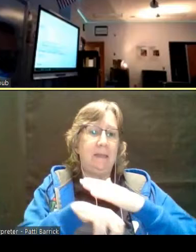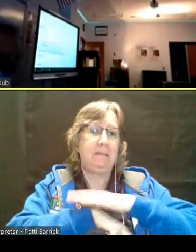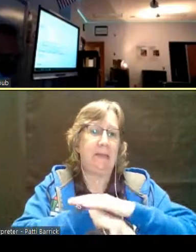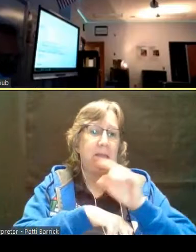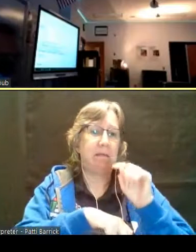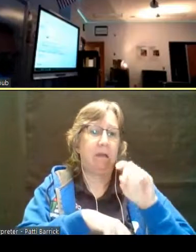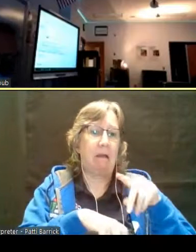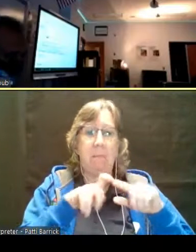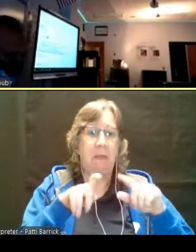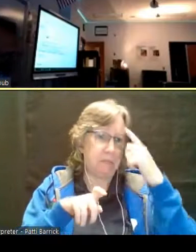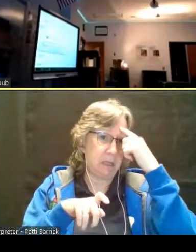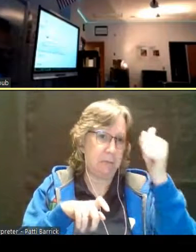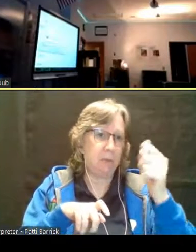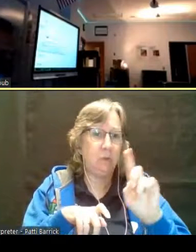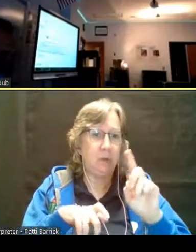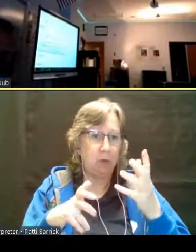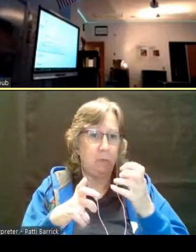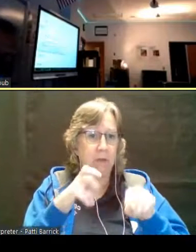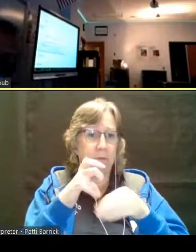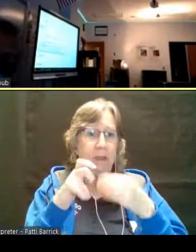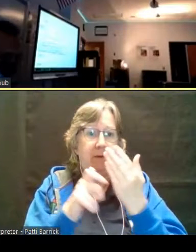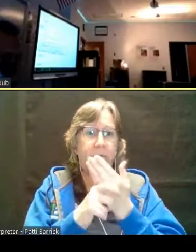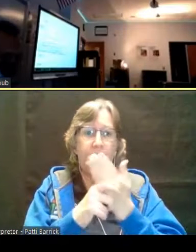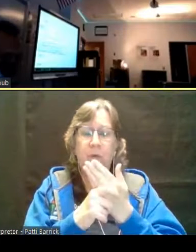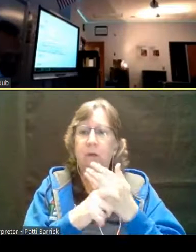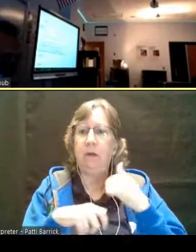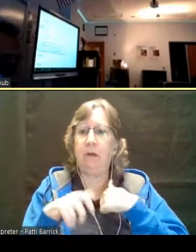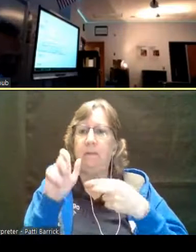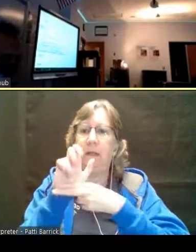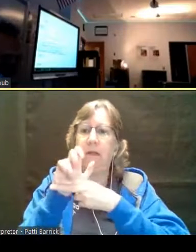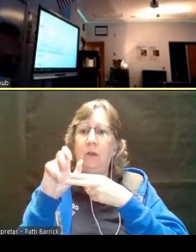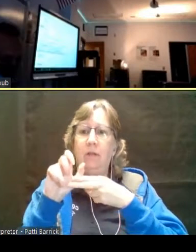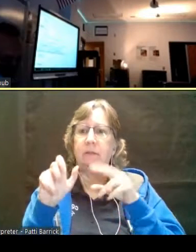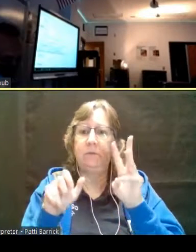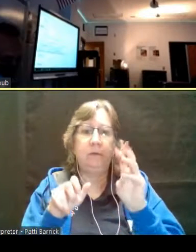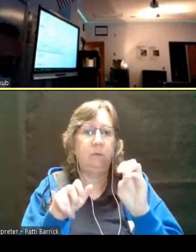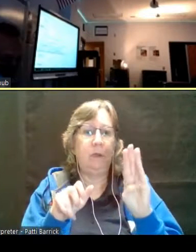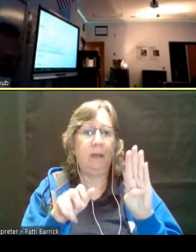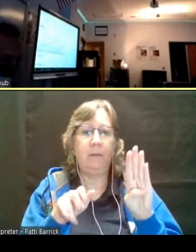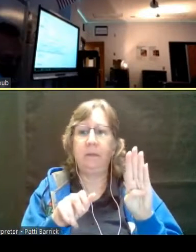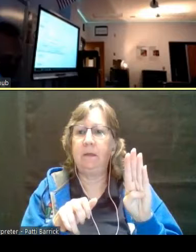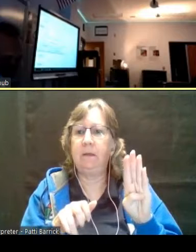wherever you want a folder, make a new folder. I'm going to call this Web